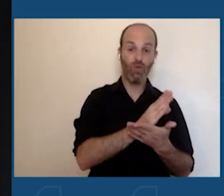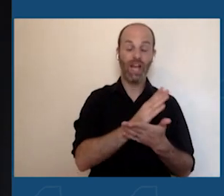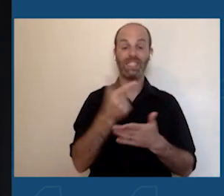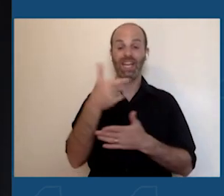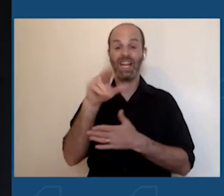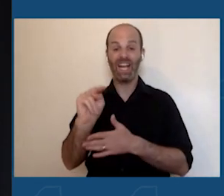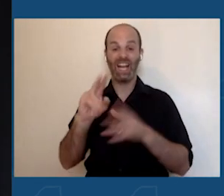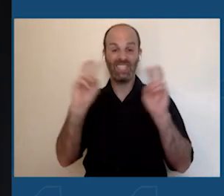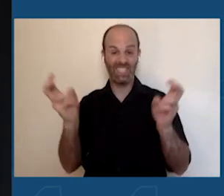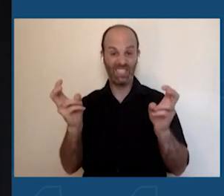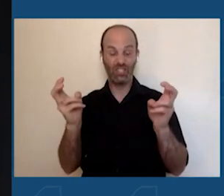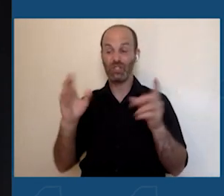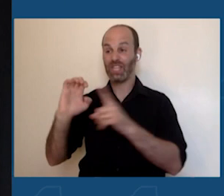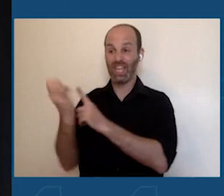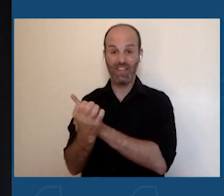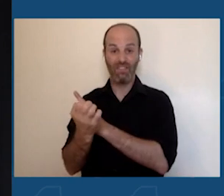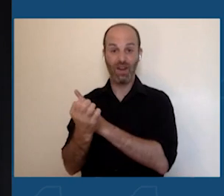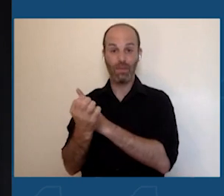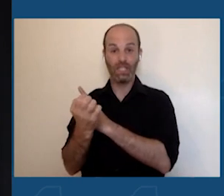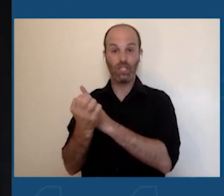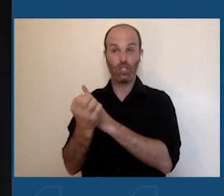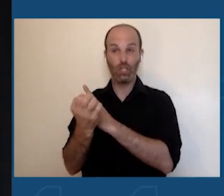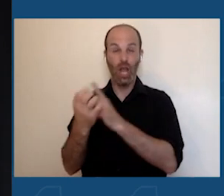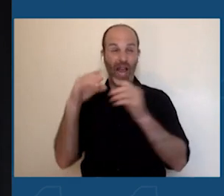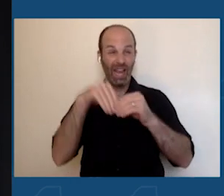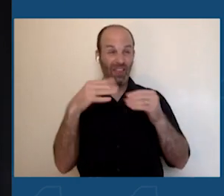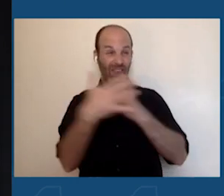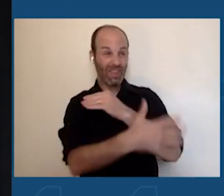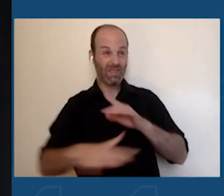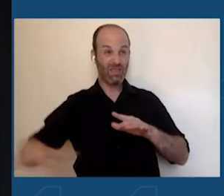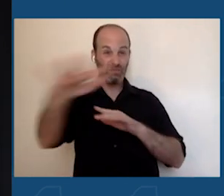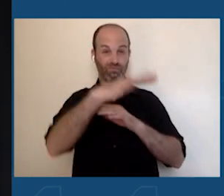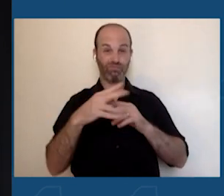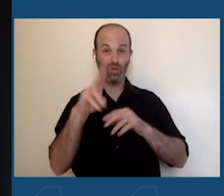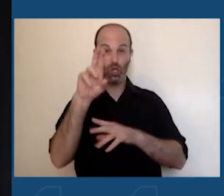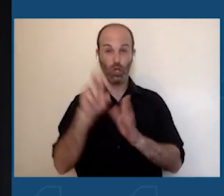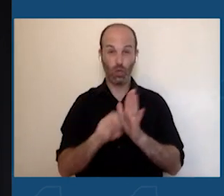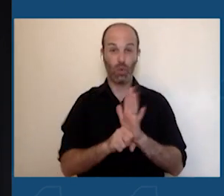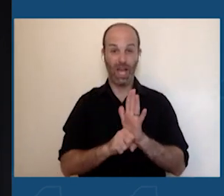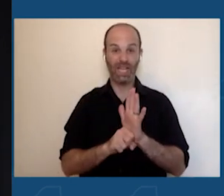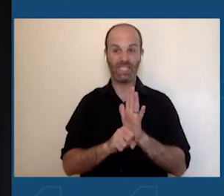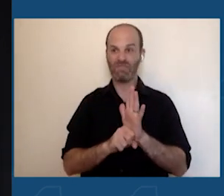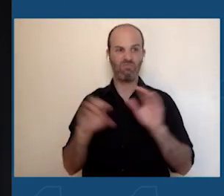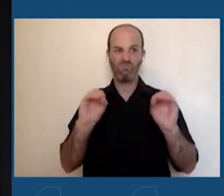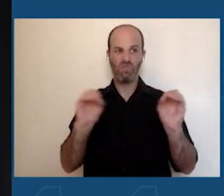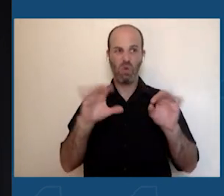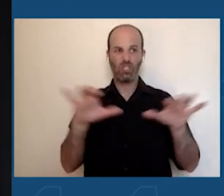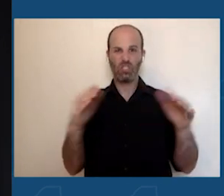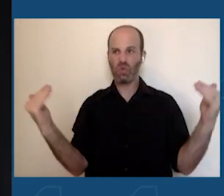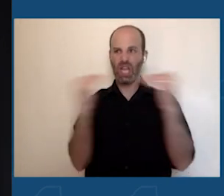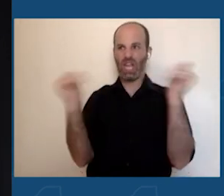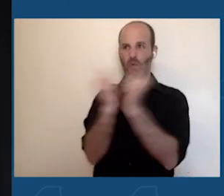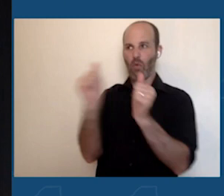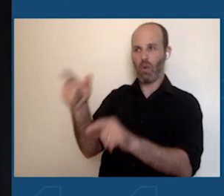mean, there is literally no one doing in the country what this governor is doing right now. I want to recognize